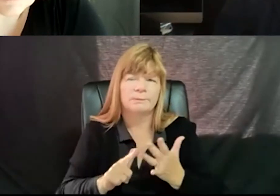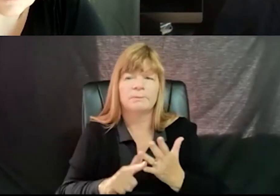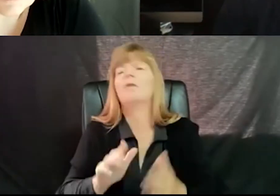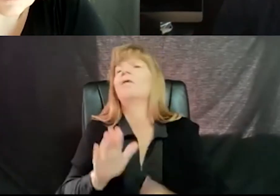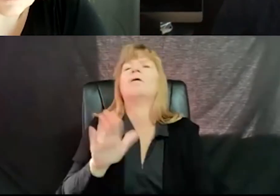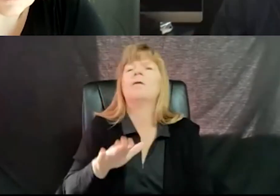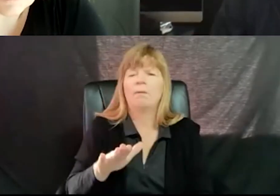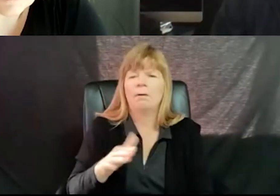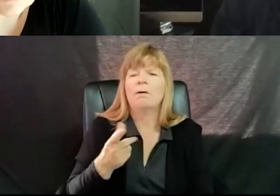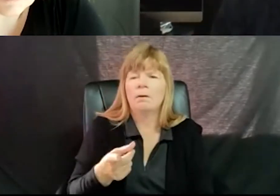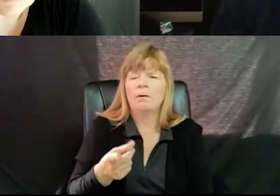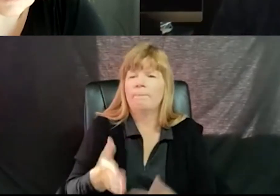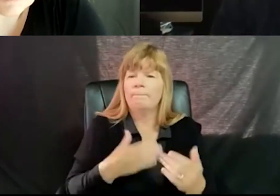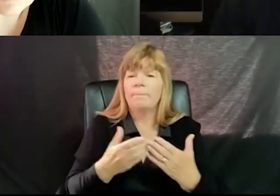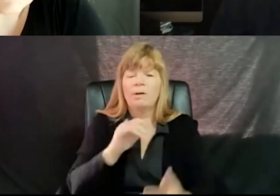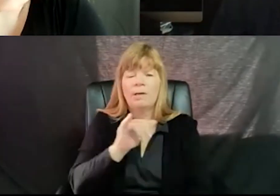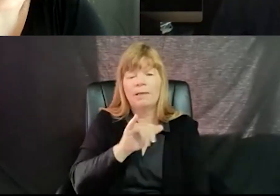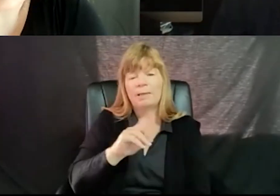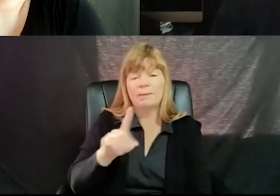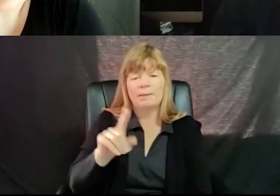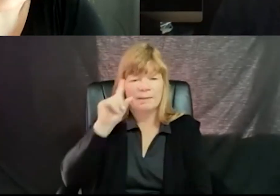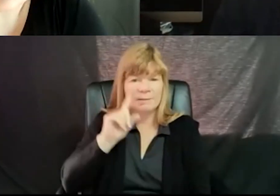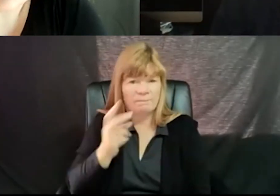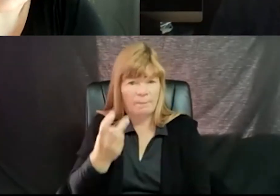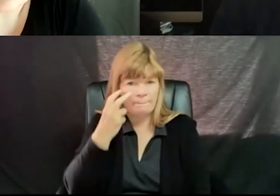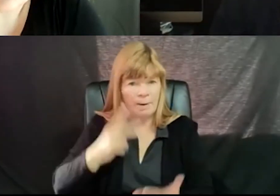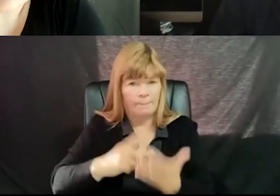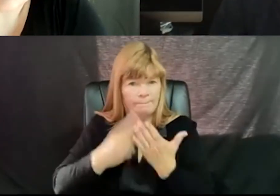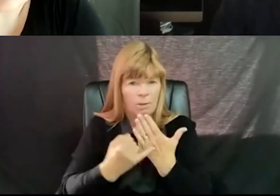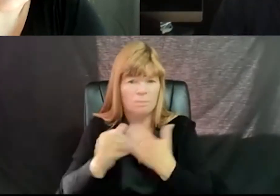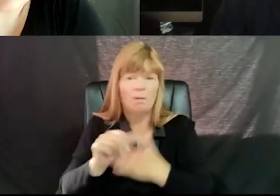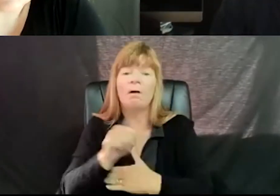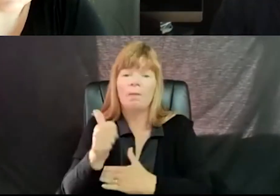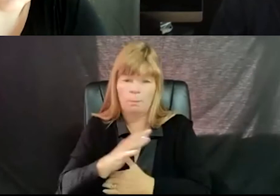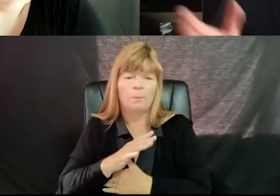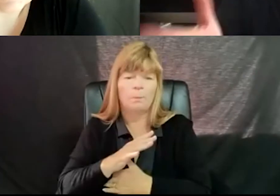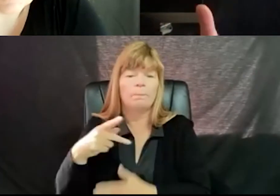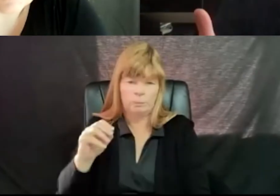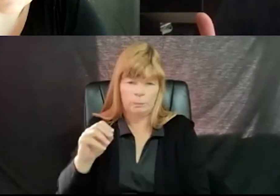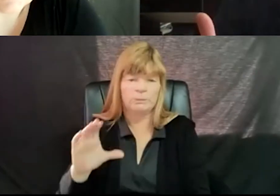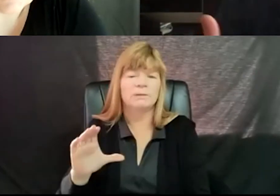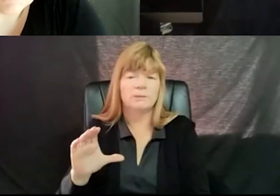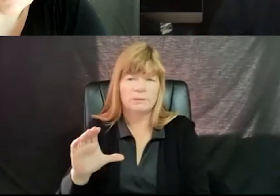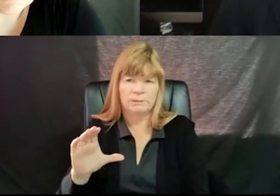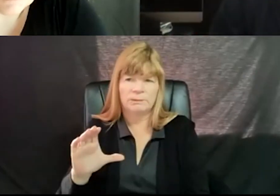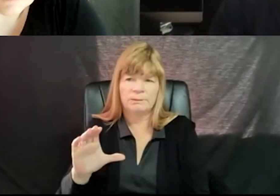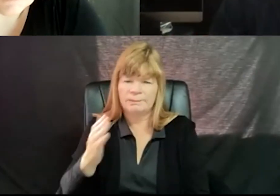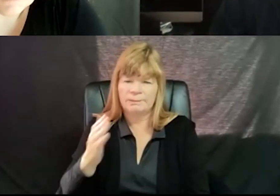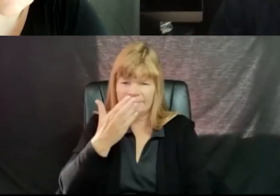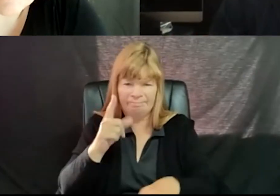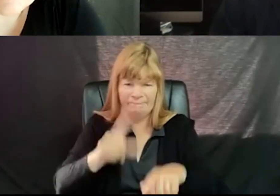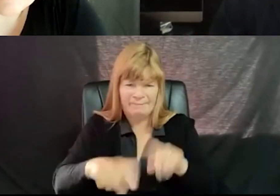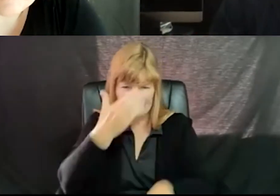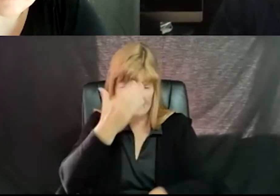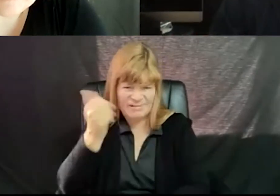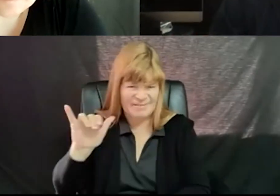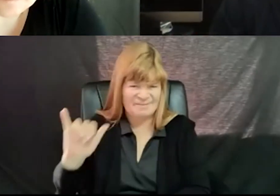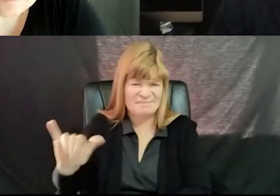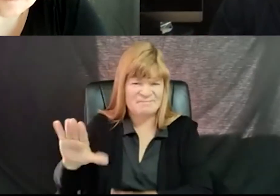Even the Indiana DeafBlind Project is another point of contact. Can't forget them.